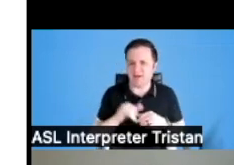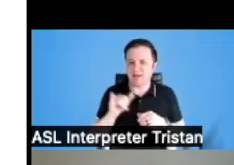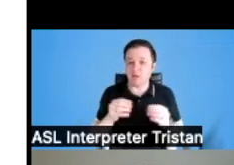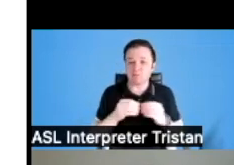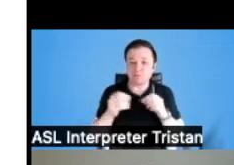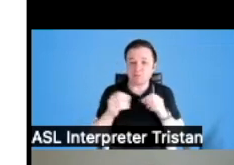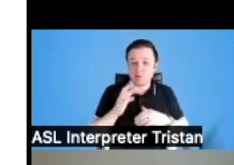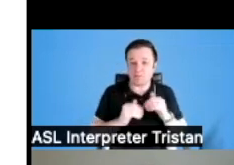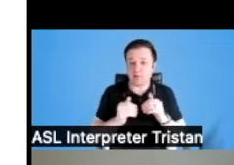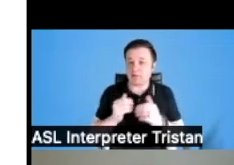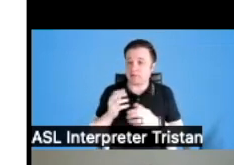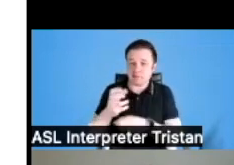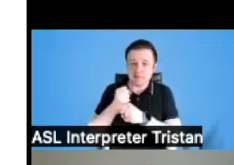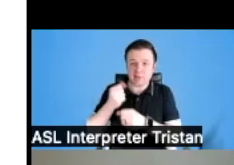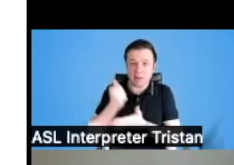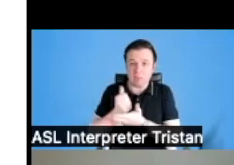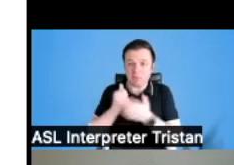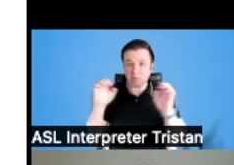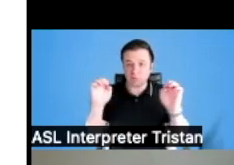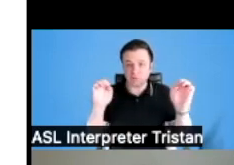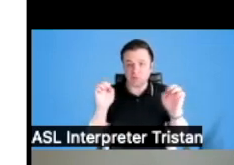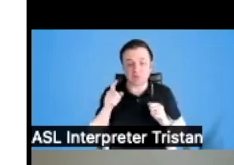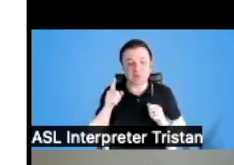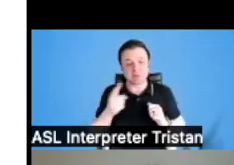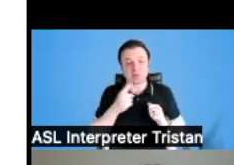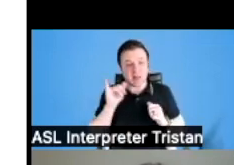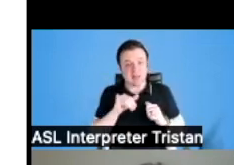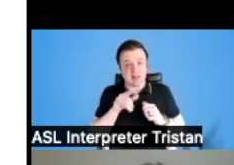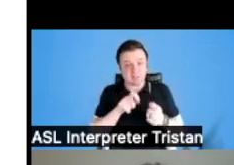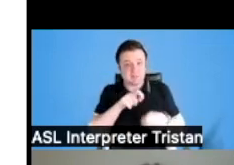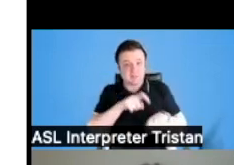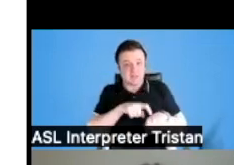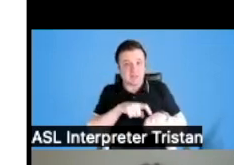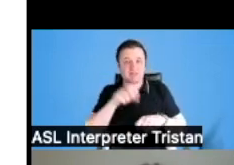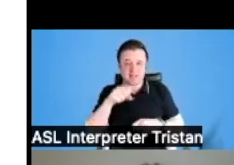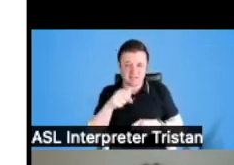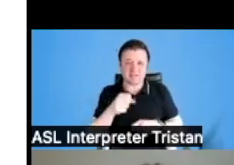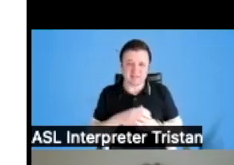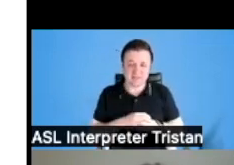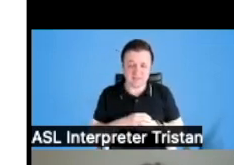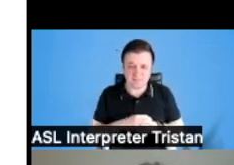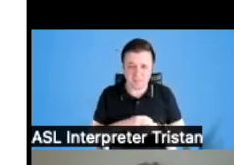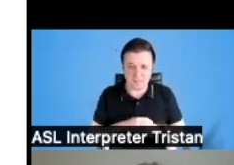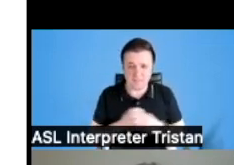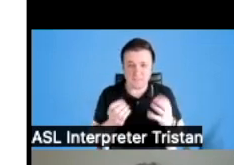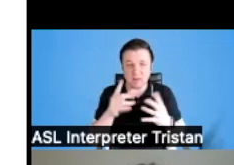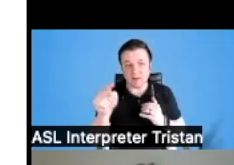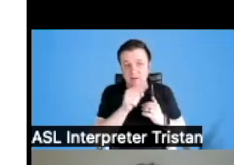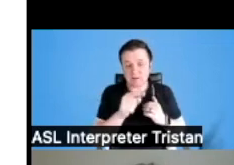to get help in an emergency? And she said, at that time, yes. For many of the